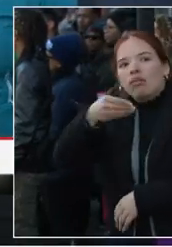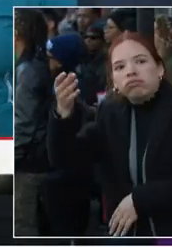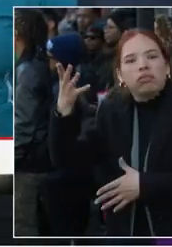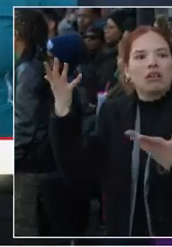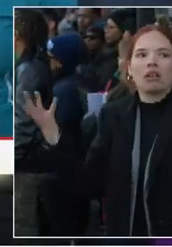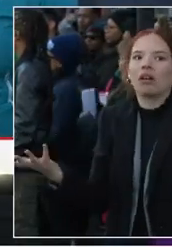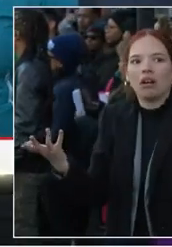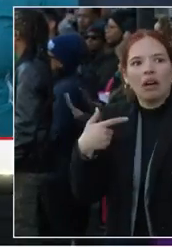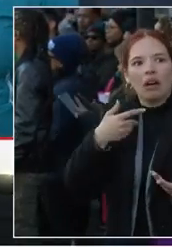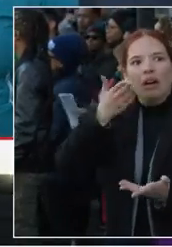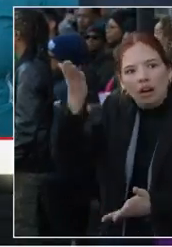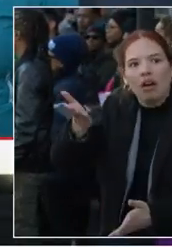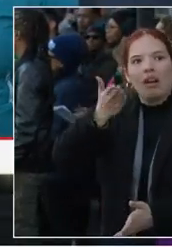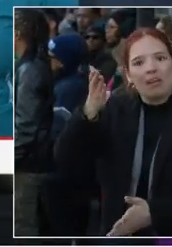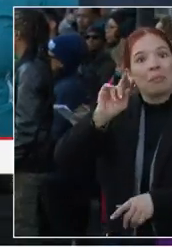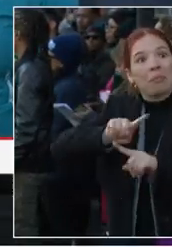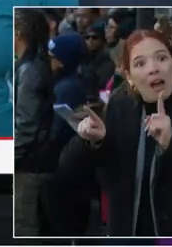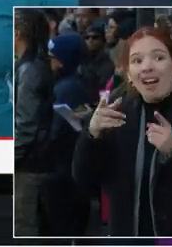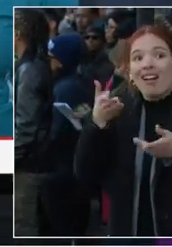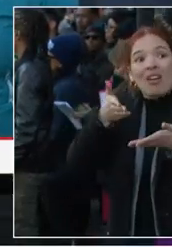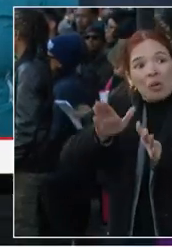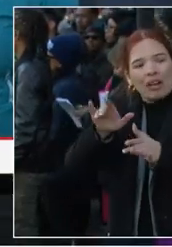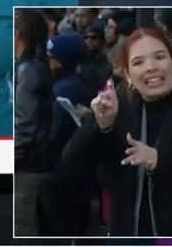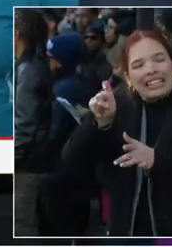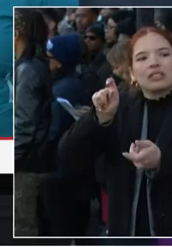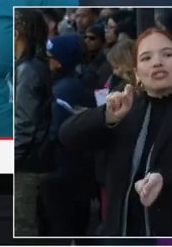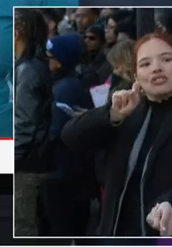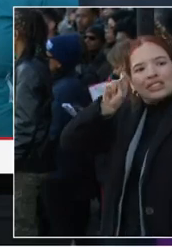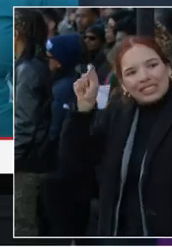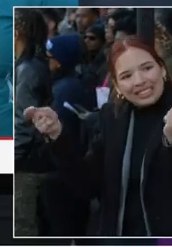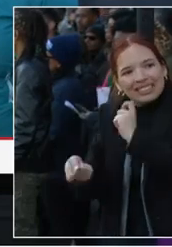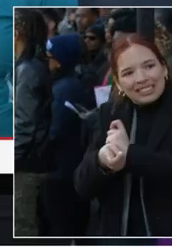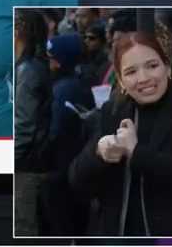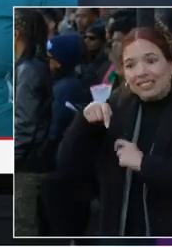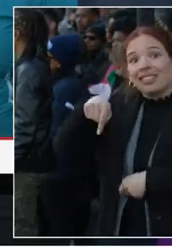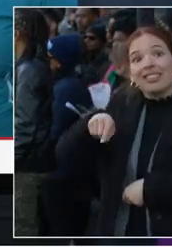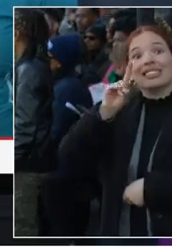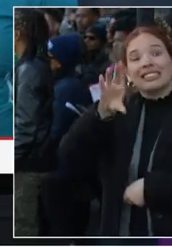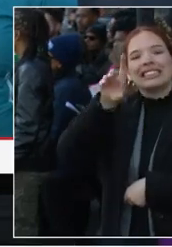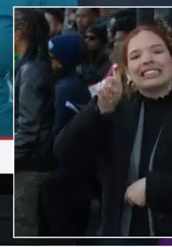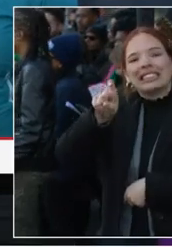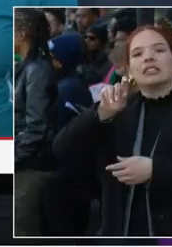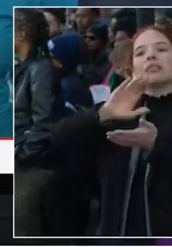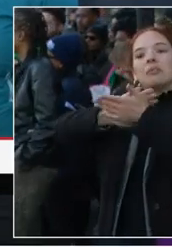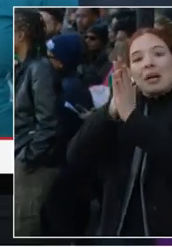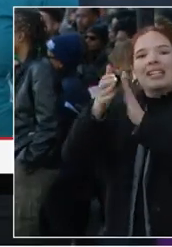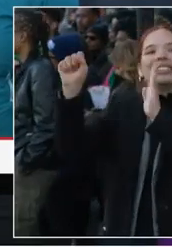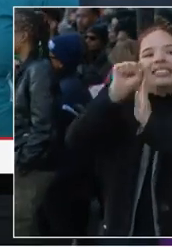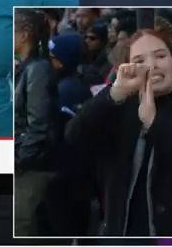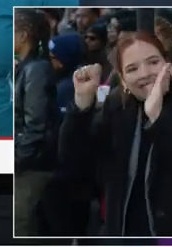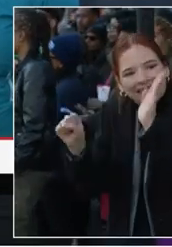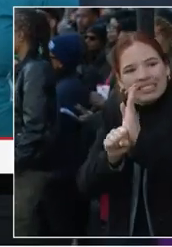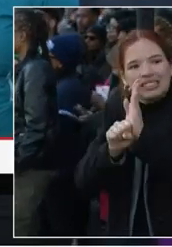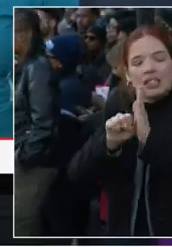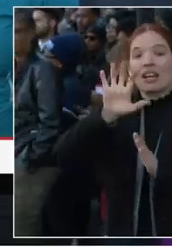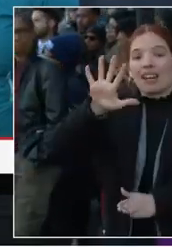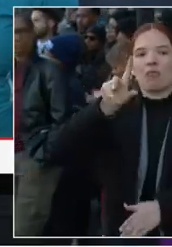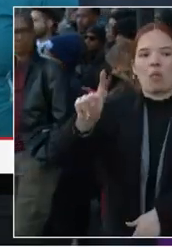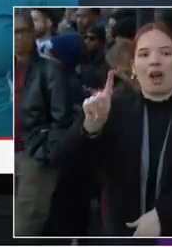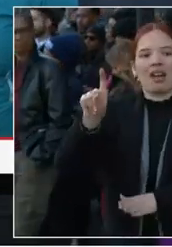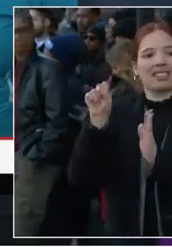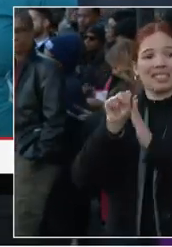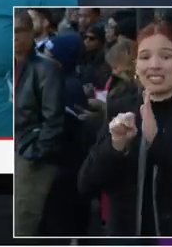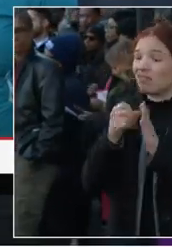way that will ever change is when D.C. becomes the 51st state. So I am not happy that